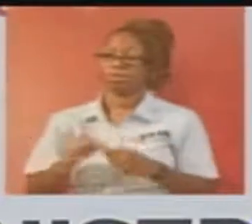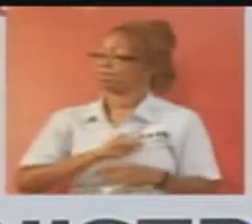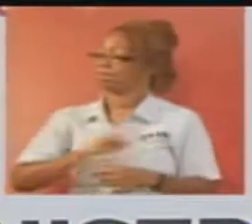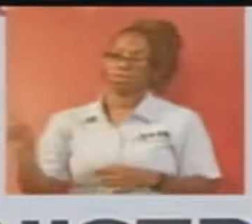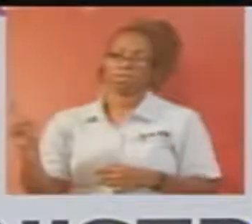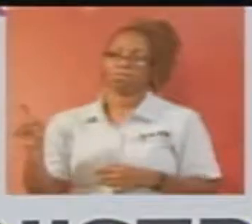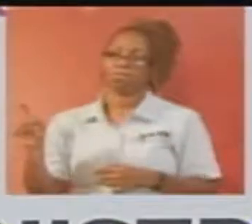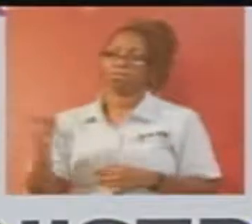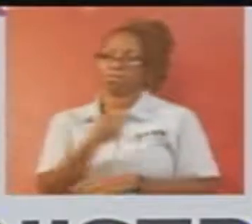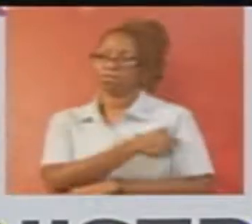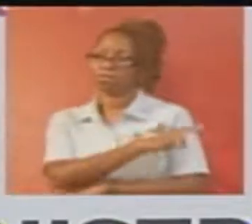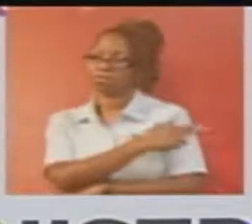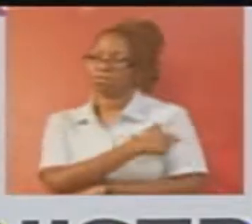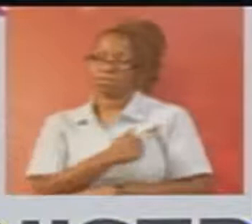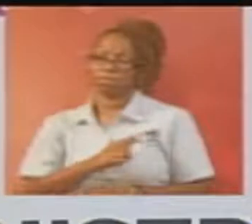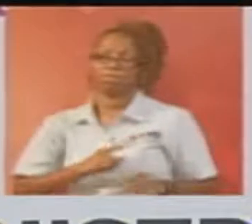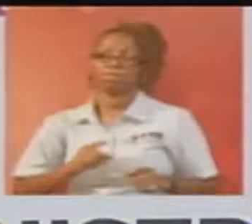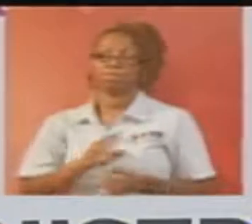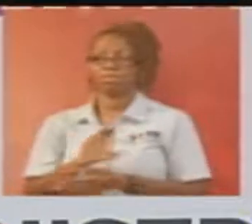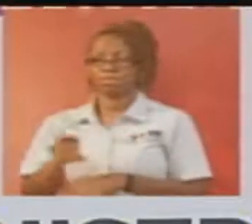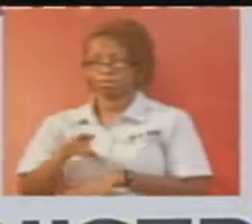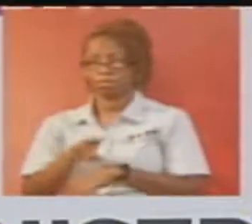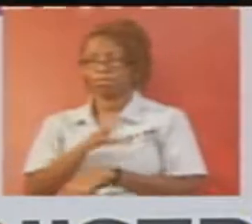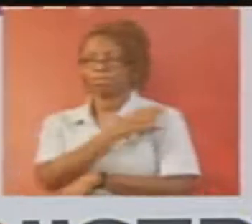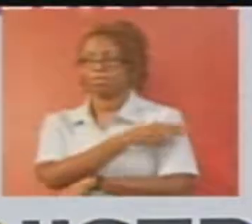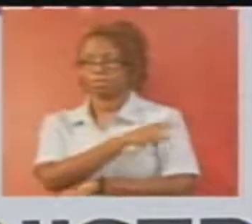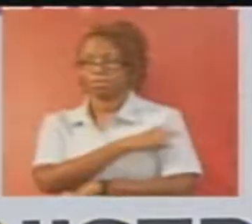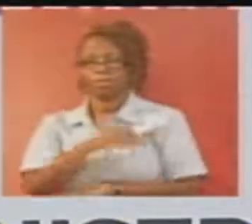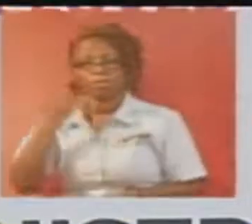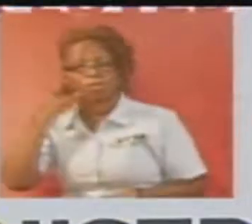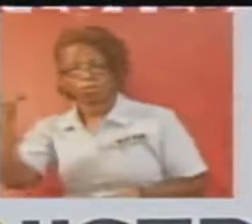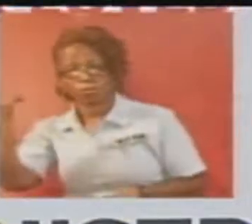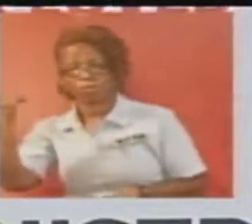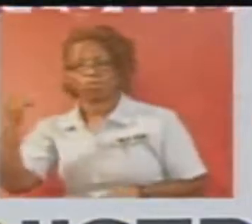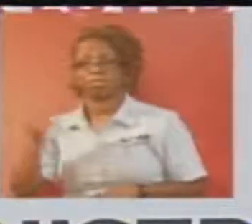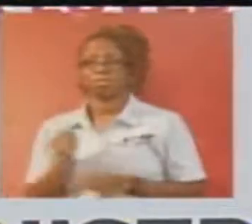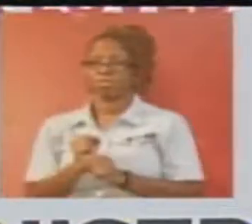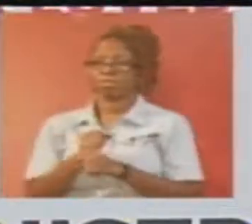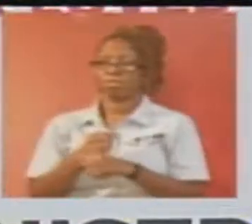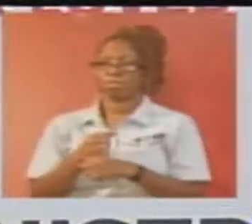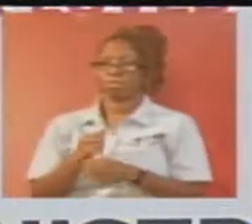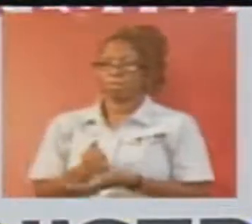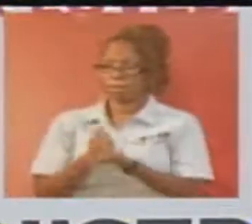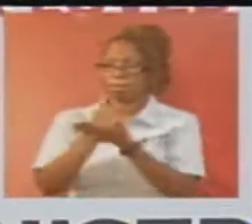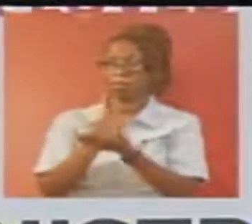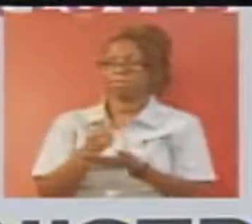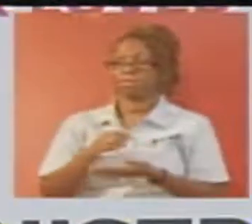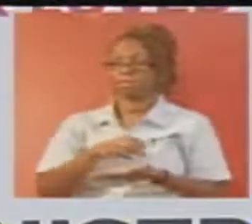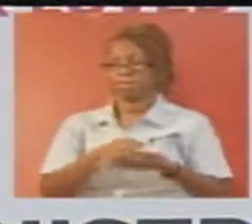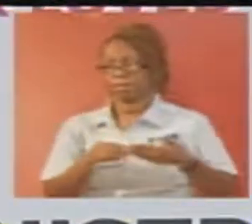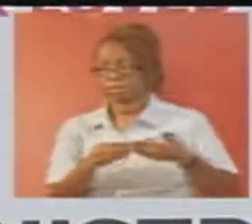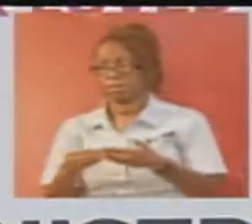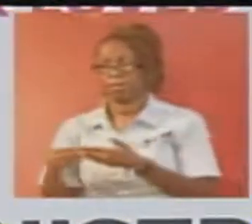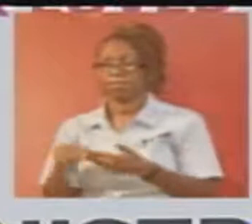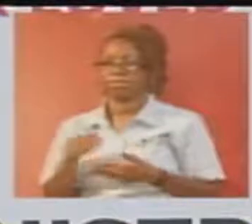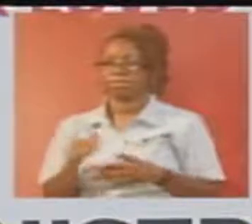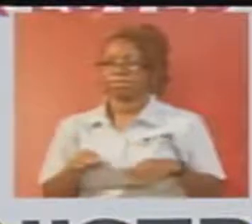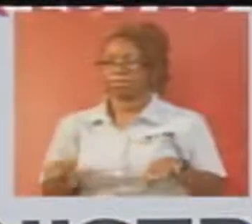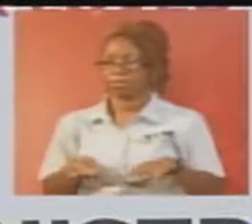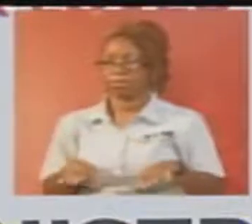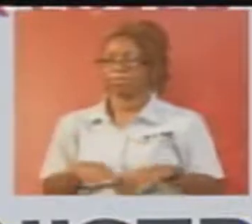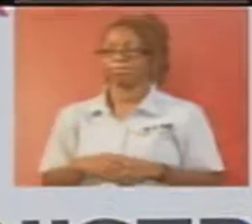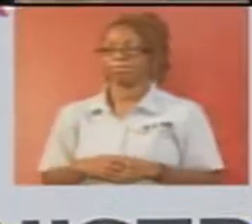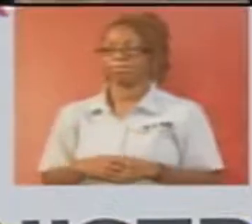next. You can call the hotline, you can call the county medical officers of health for guidance on the next best step. If you're having any sort